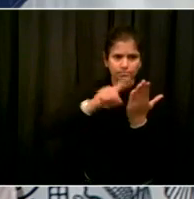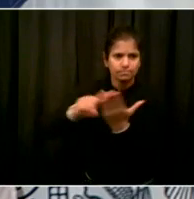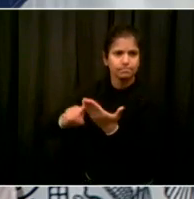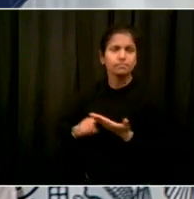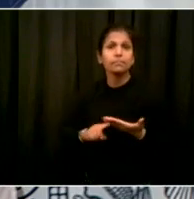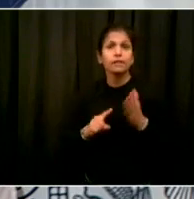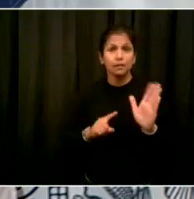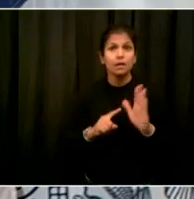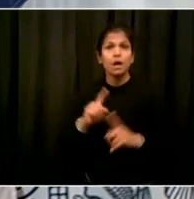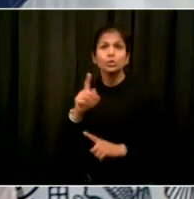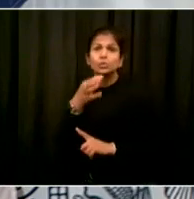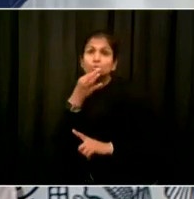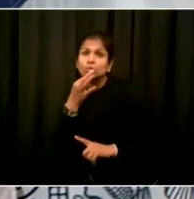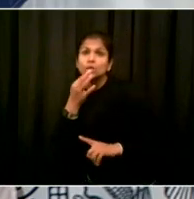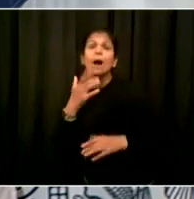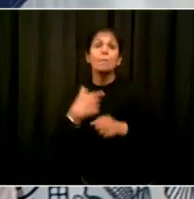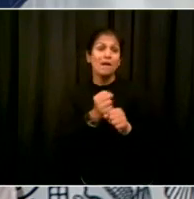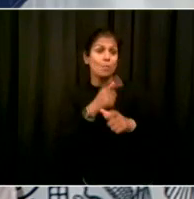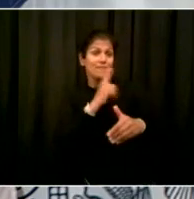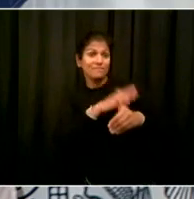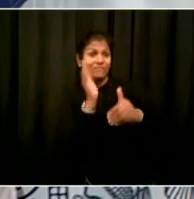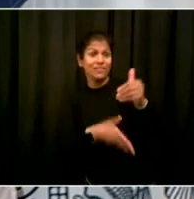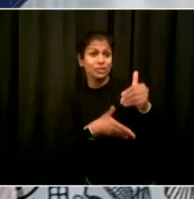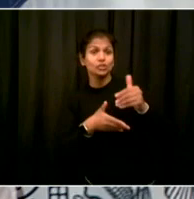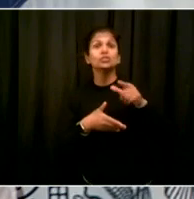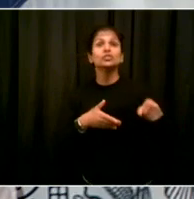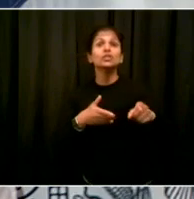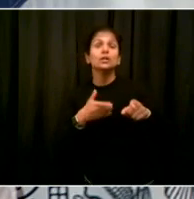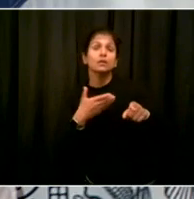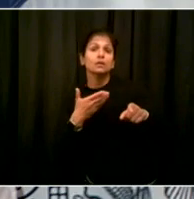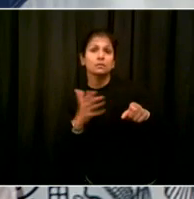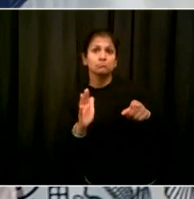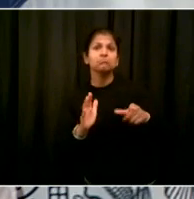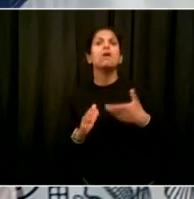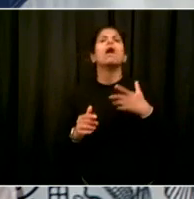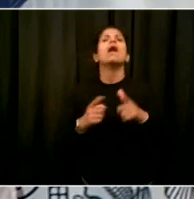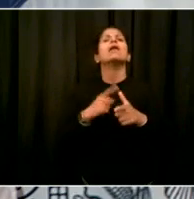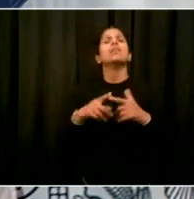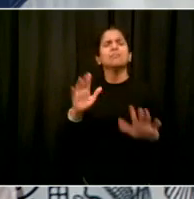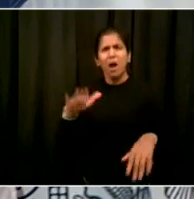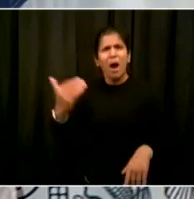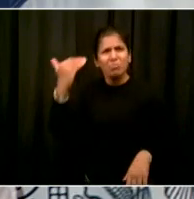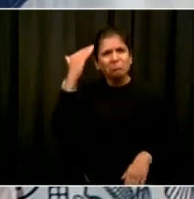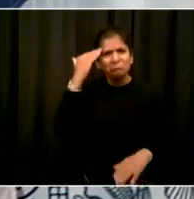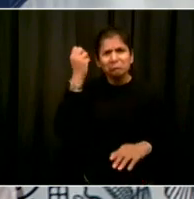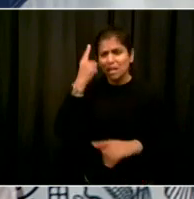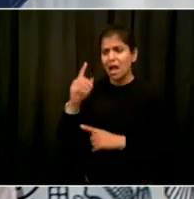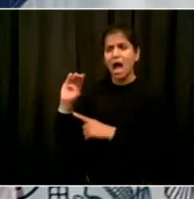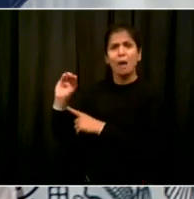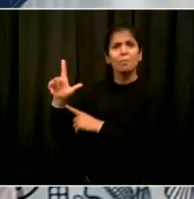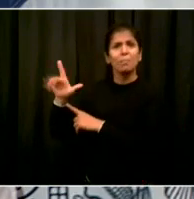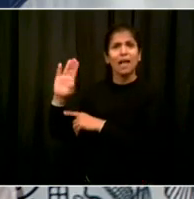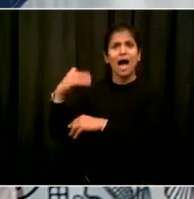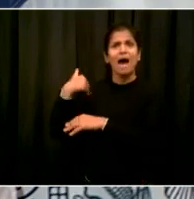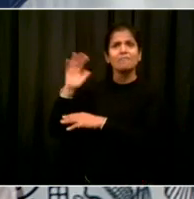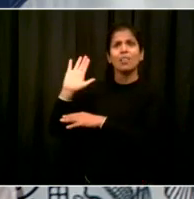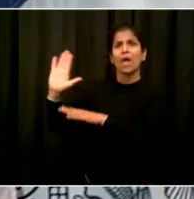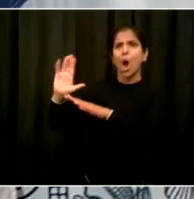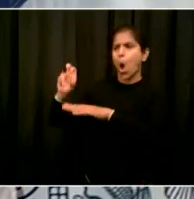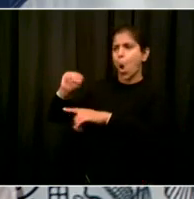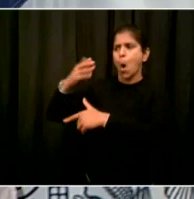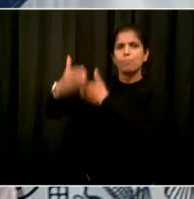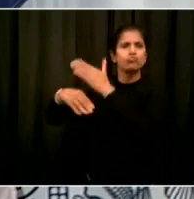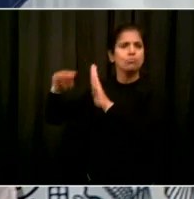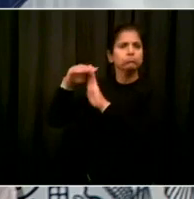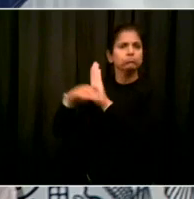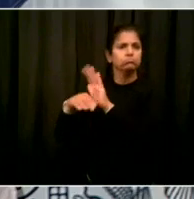soon. We understand MLB has their process. That's understood, but we have our process we need to go through the right way, and very professional